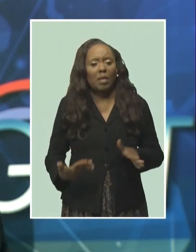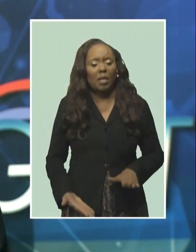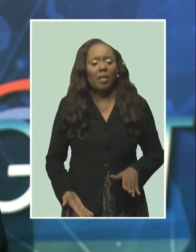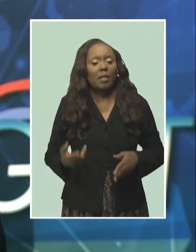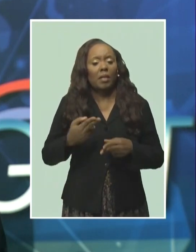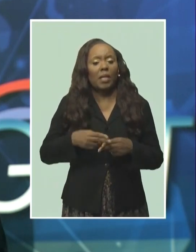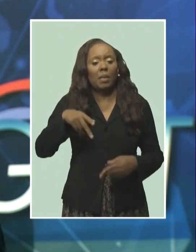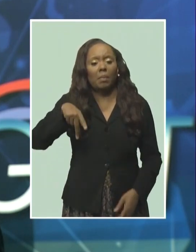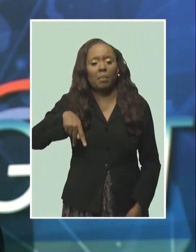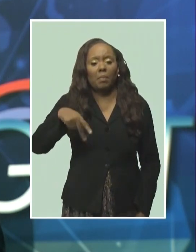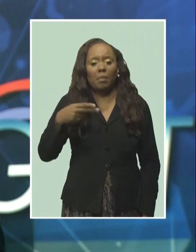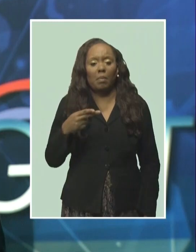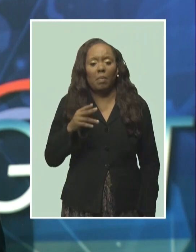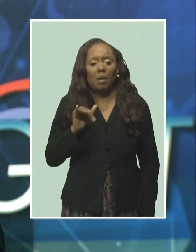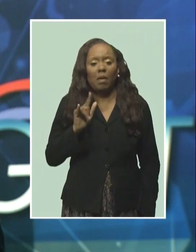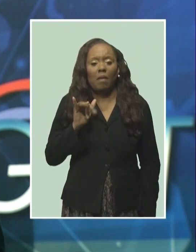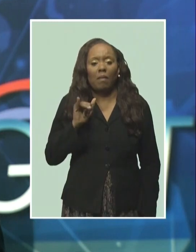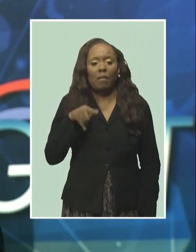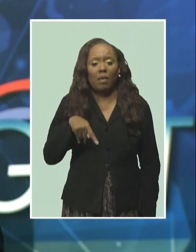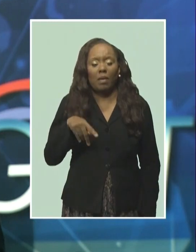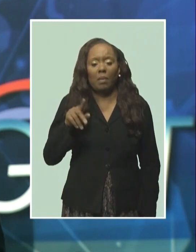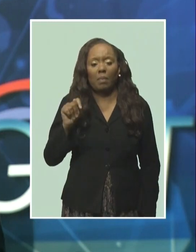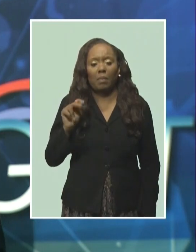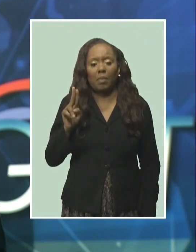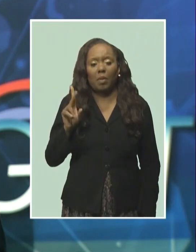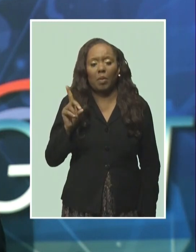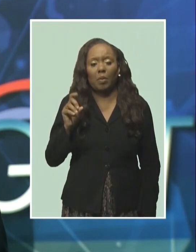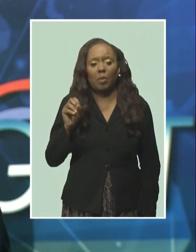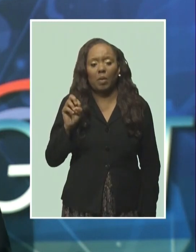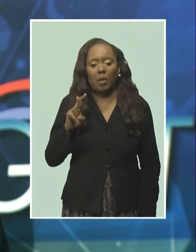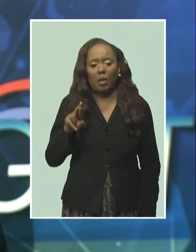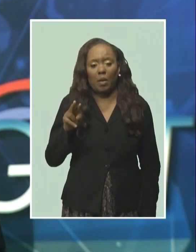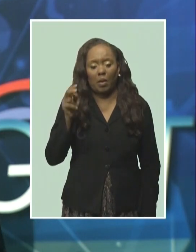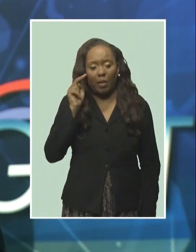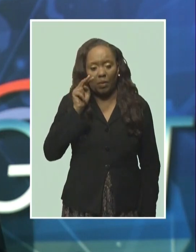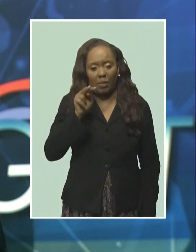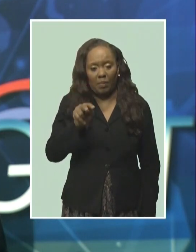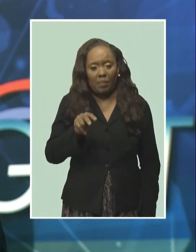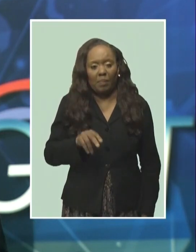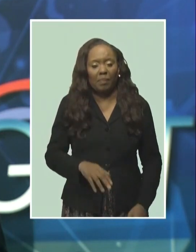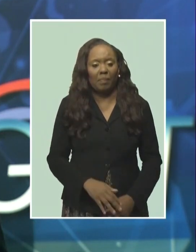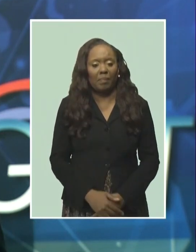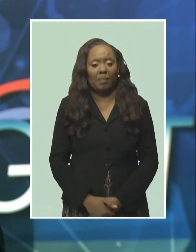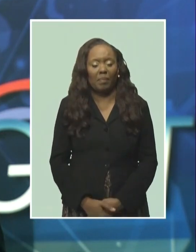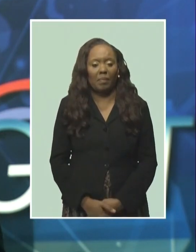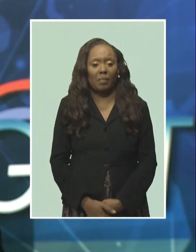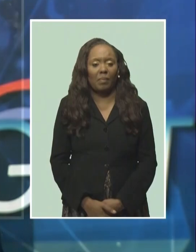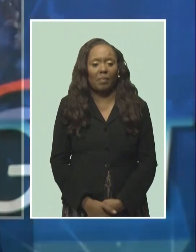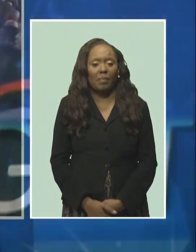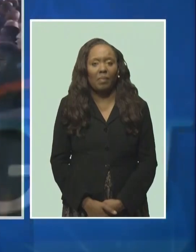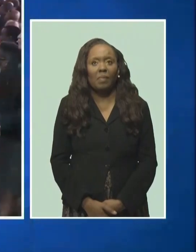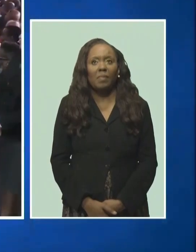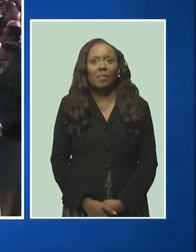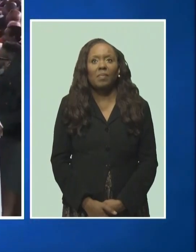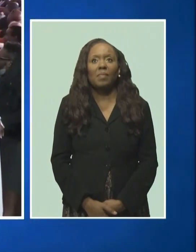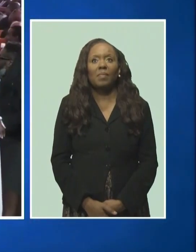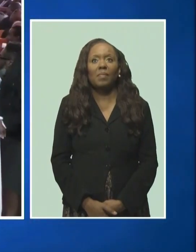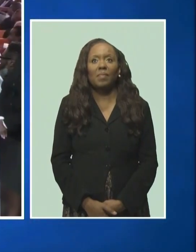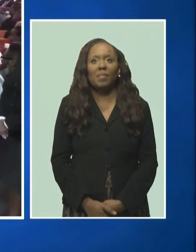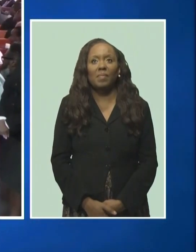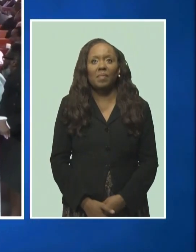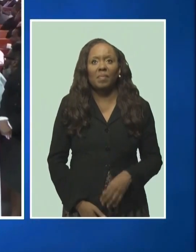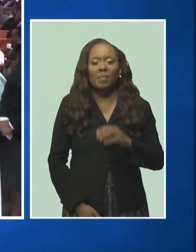similar, but the competencies are completely different. So they need to be aware about who they are, what they do, and what they want